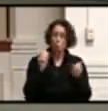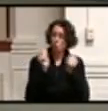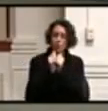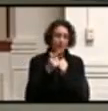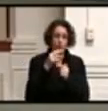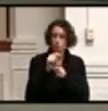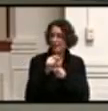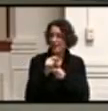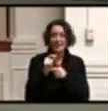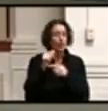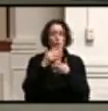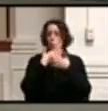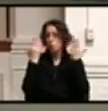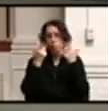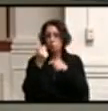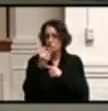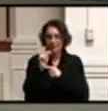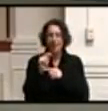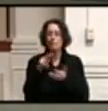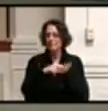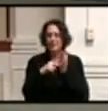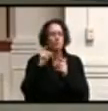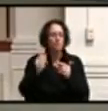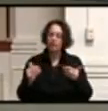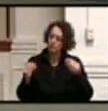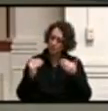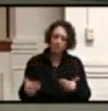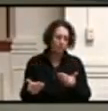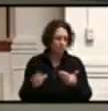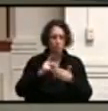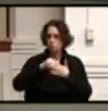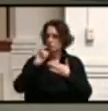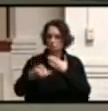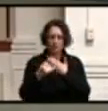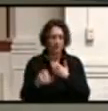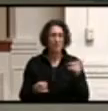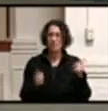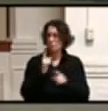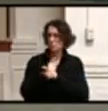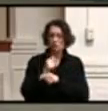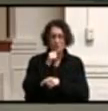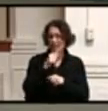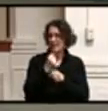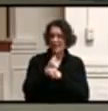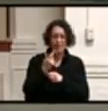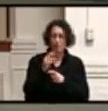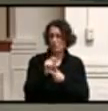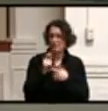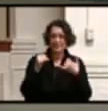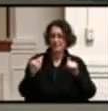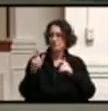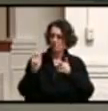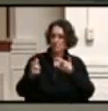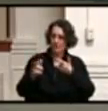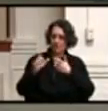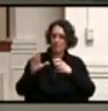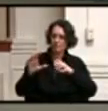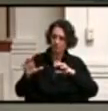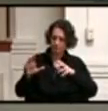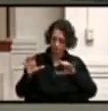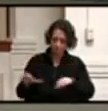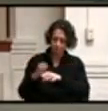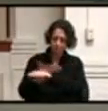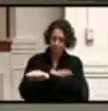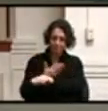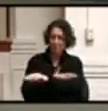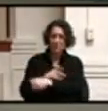have to pay the rest ourselves. Even if we didn't get it, we would still be looking to do this project anyway. That's right. Not just looking,